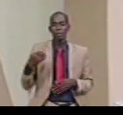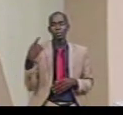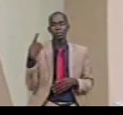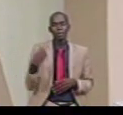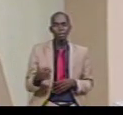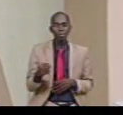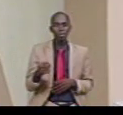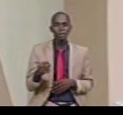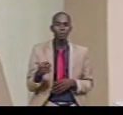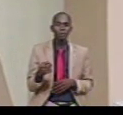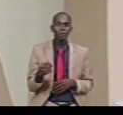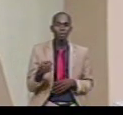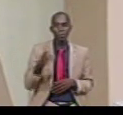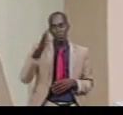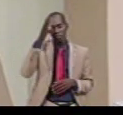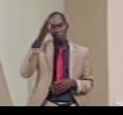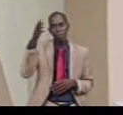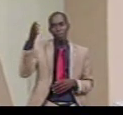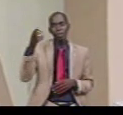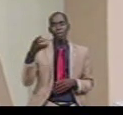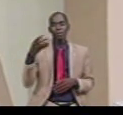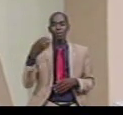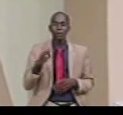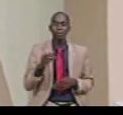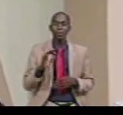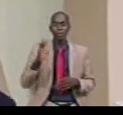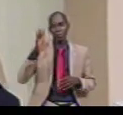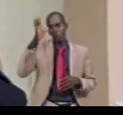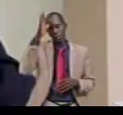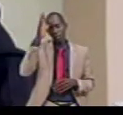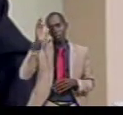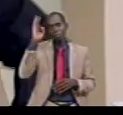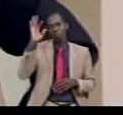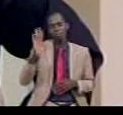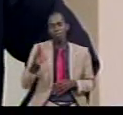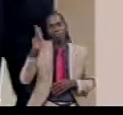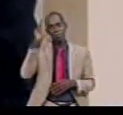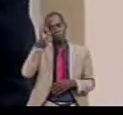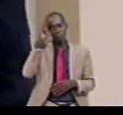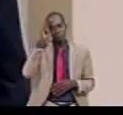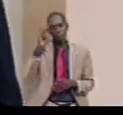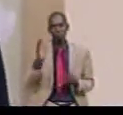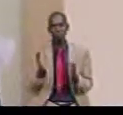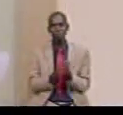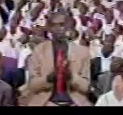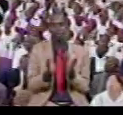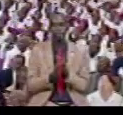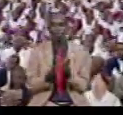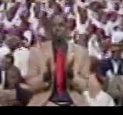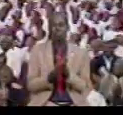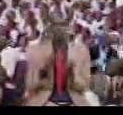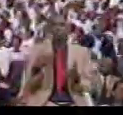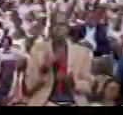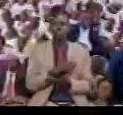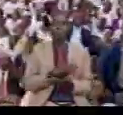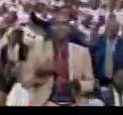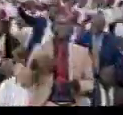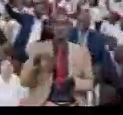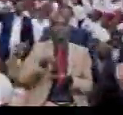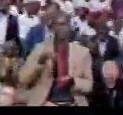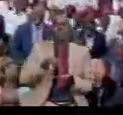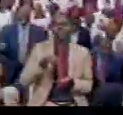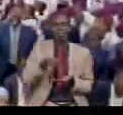in faith, Pastor Dr. W.F. Kumuyi. Please rise, be